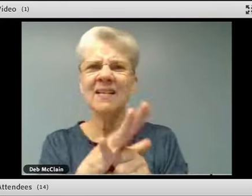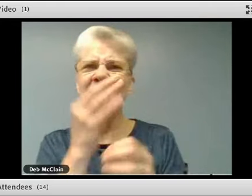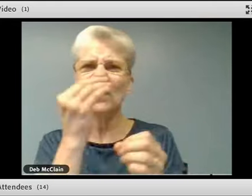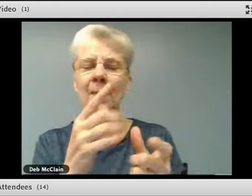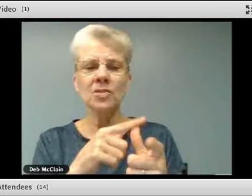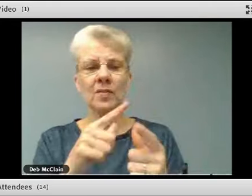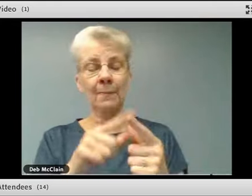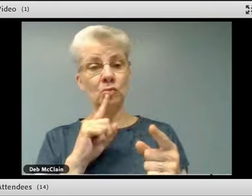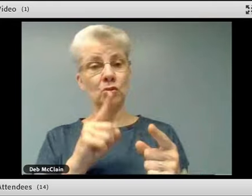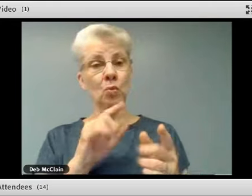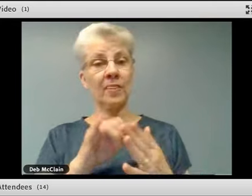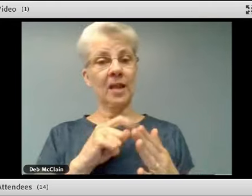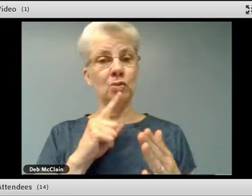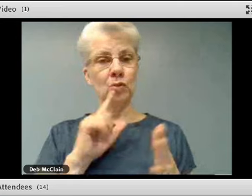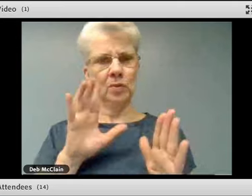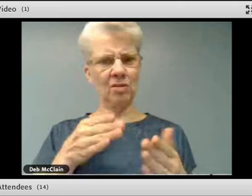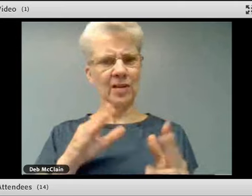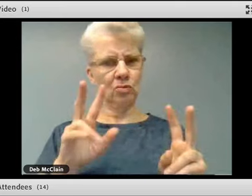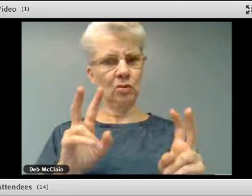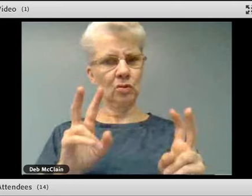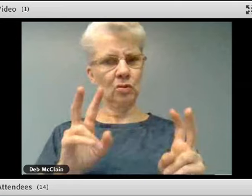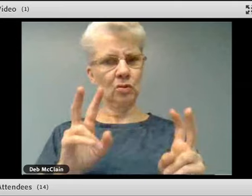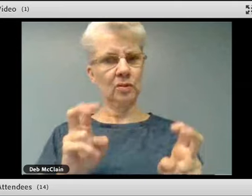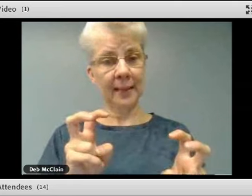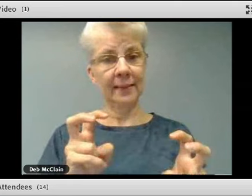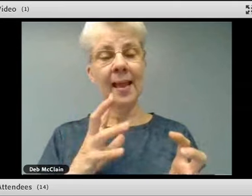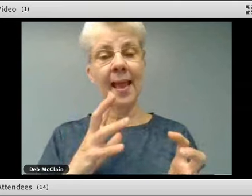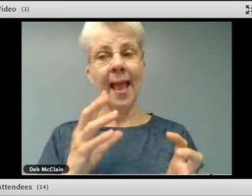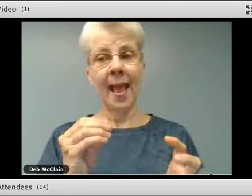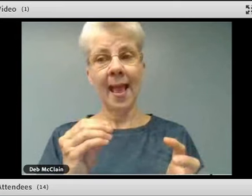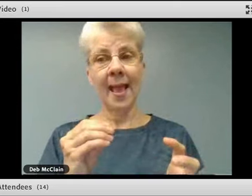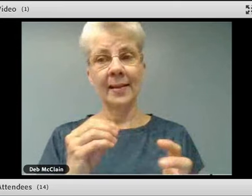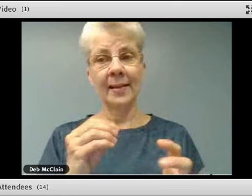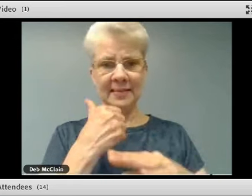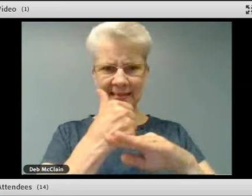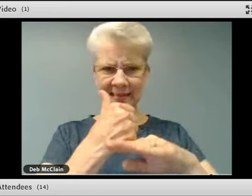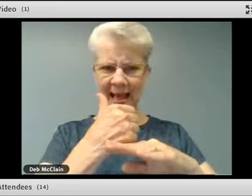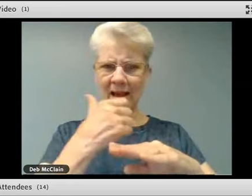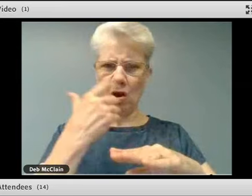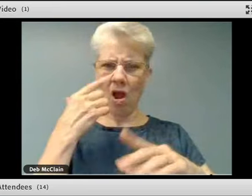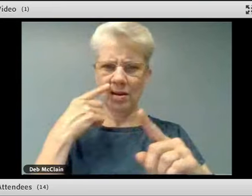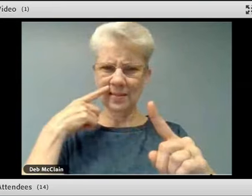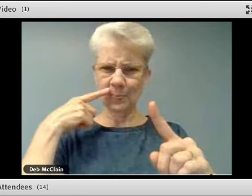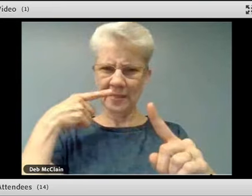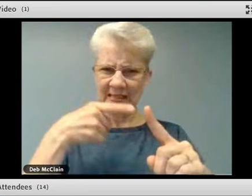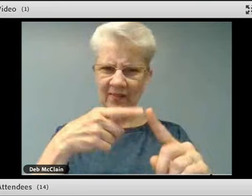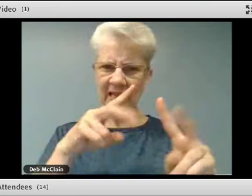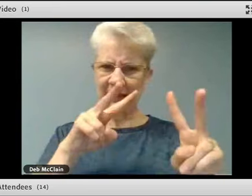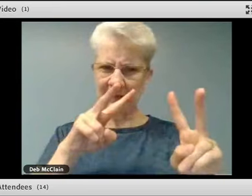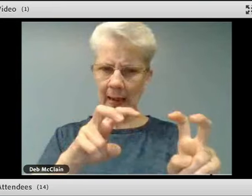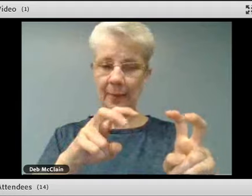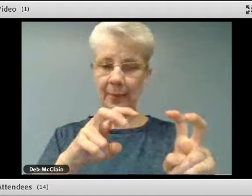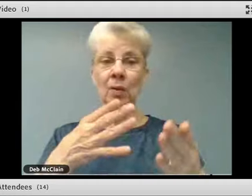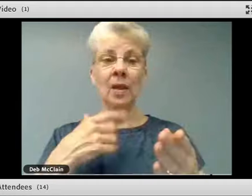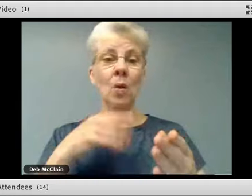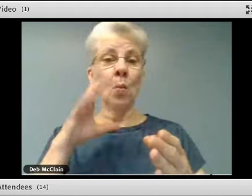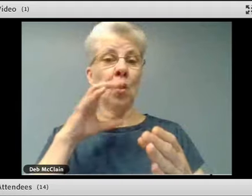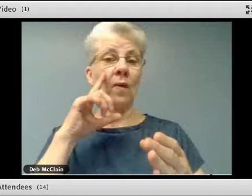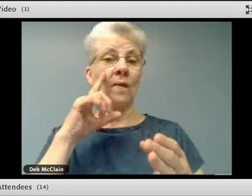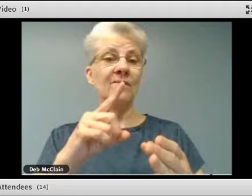that you narrow down your topic and settle on something specific. So here we're going to look for